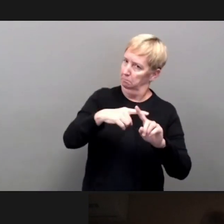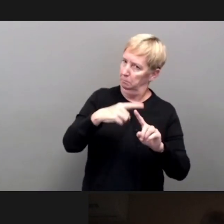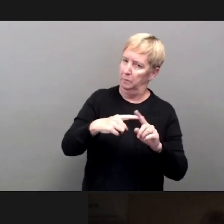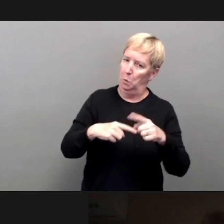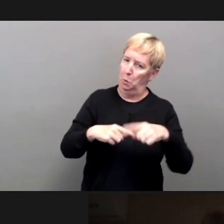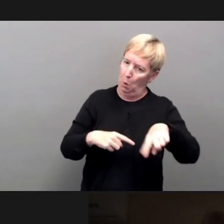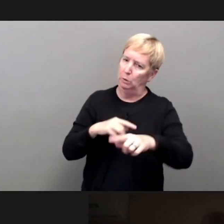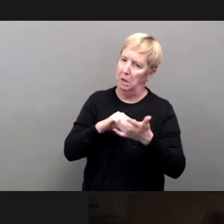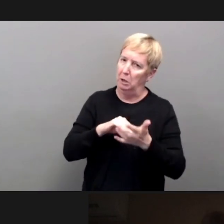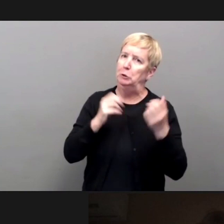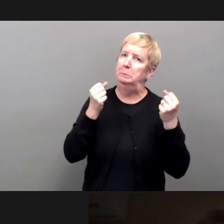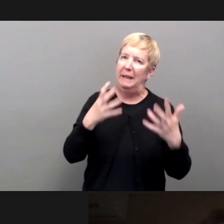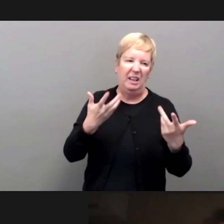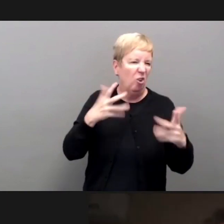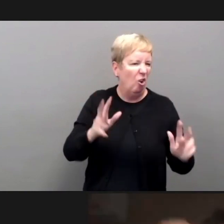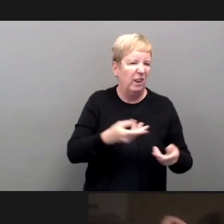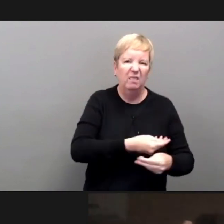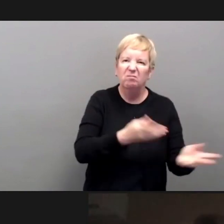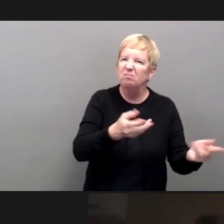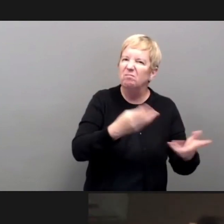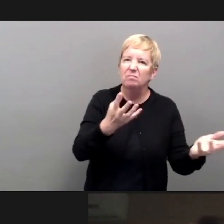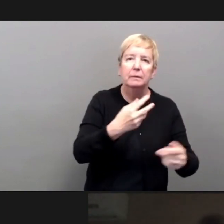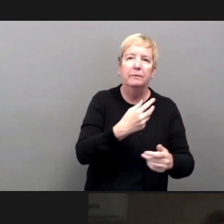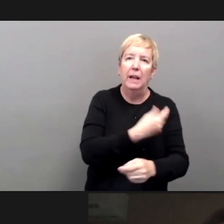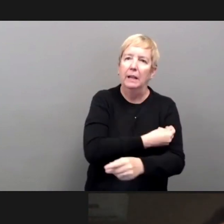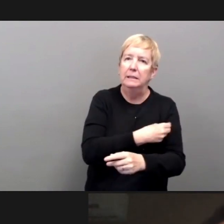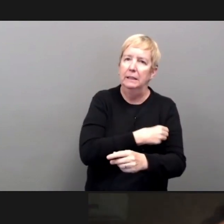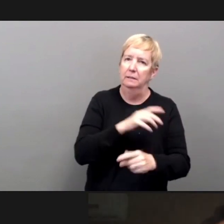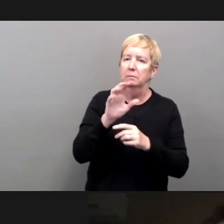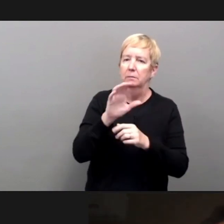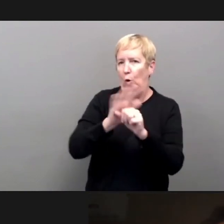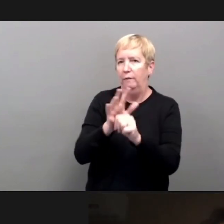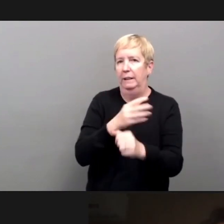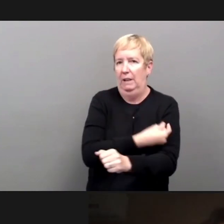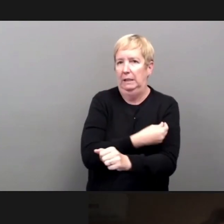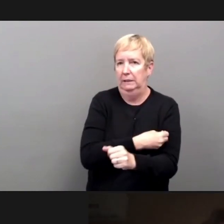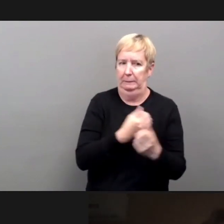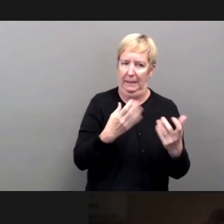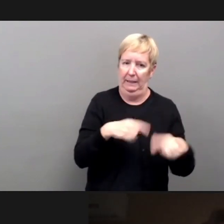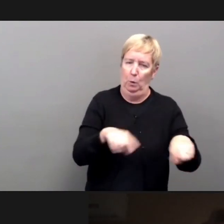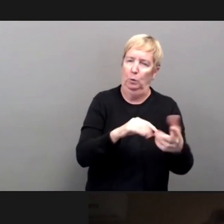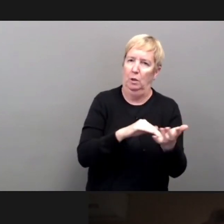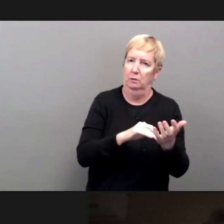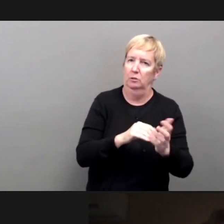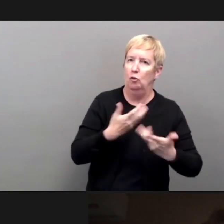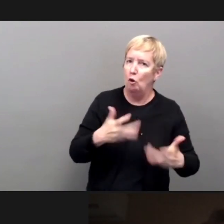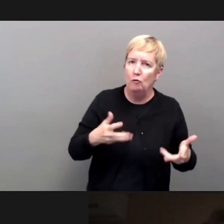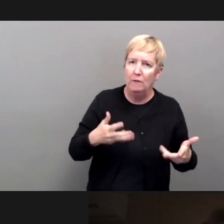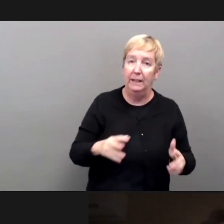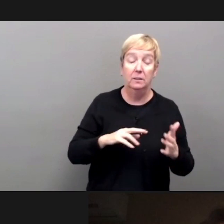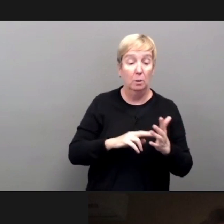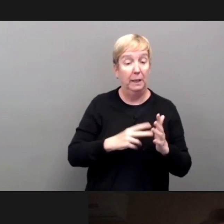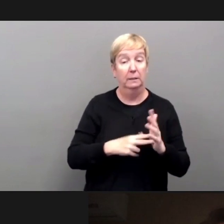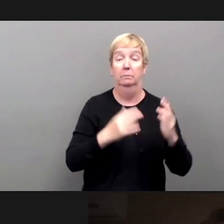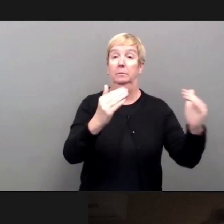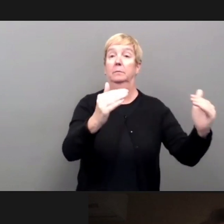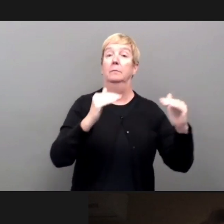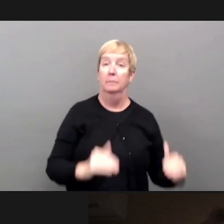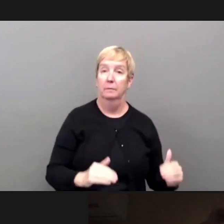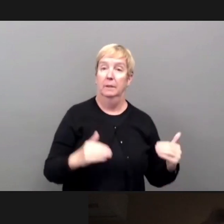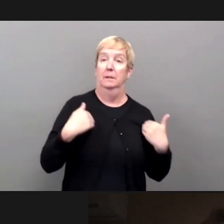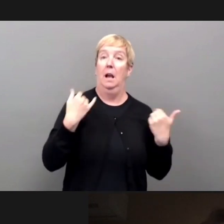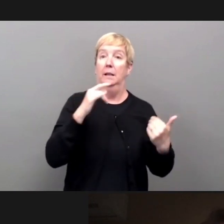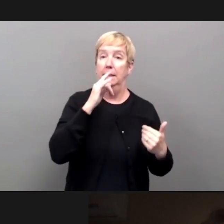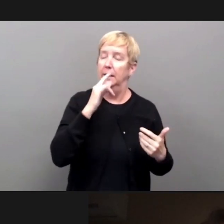readiness of the network of providers who take care of kids to take on this next challenge. Okay,